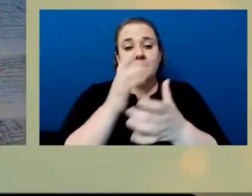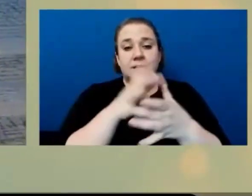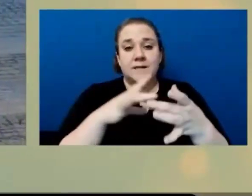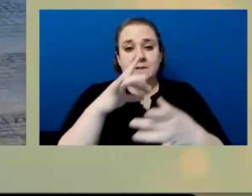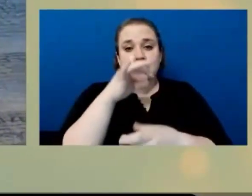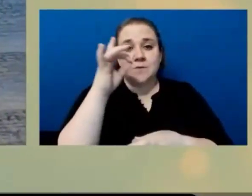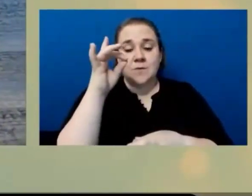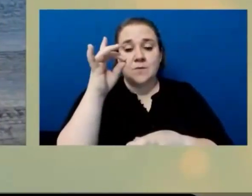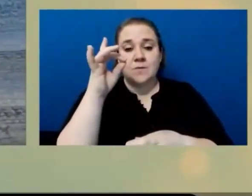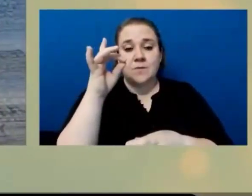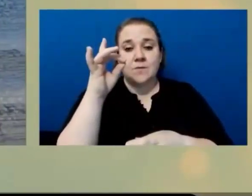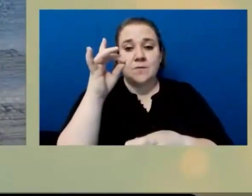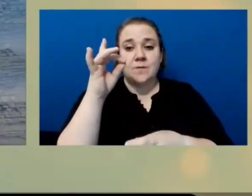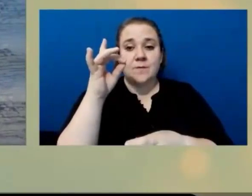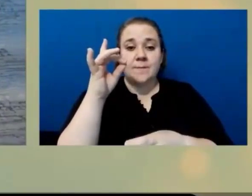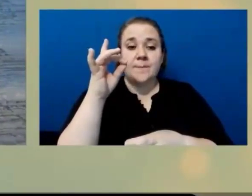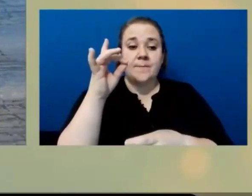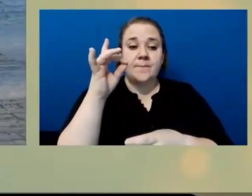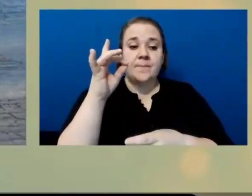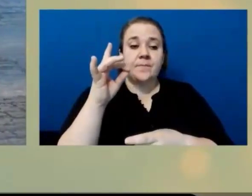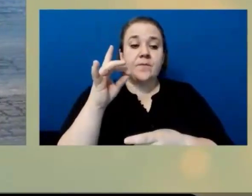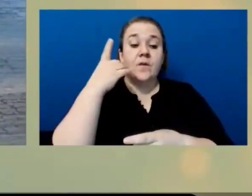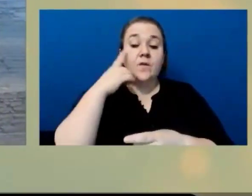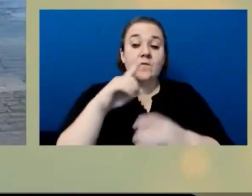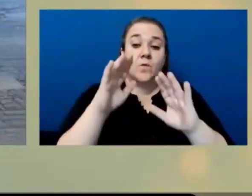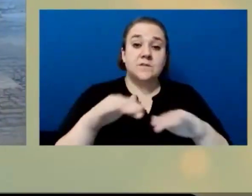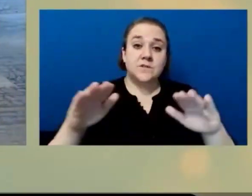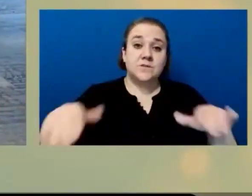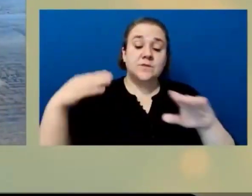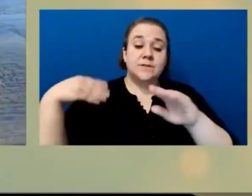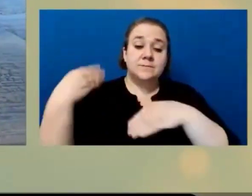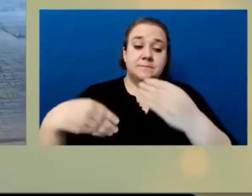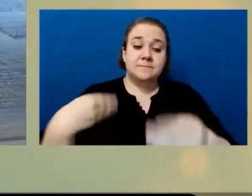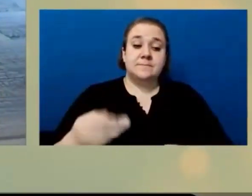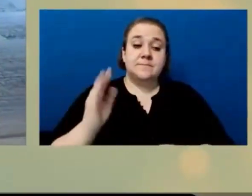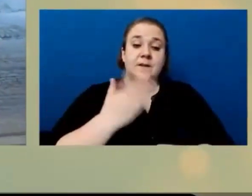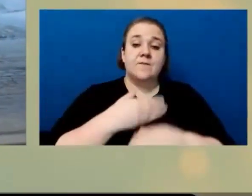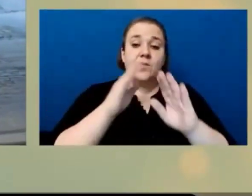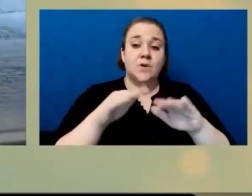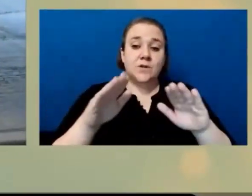Children